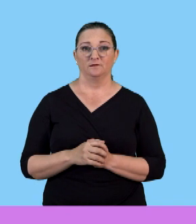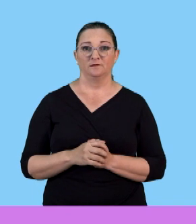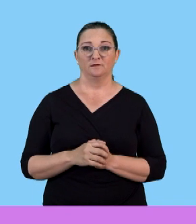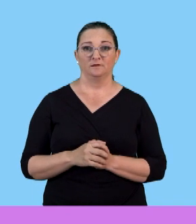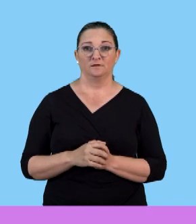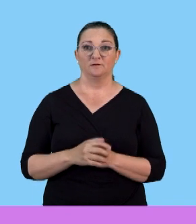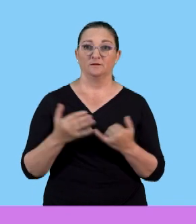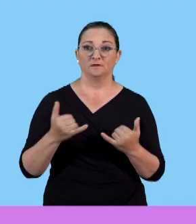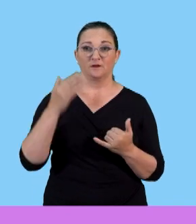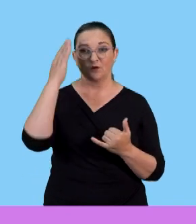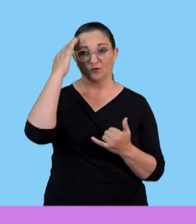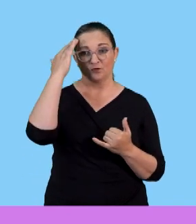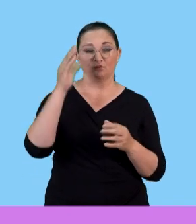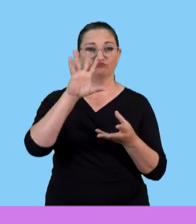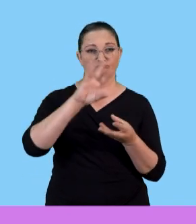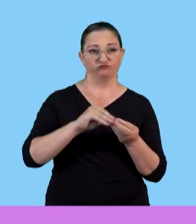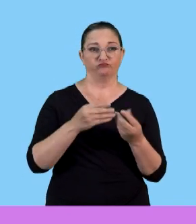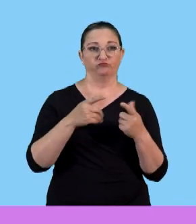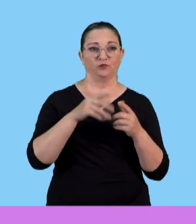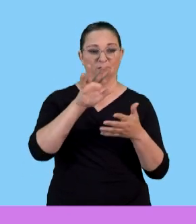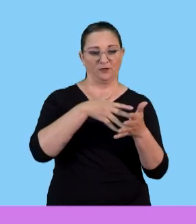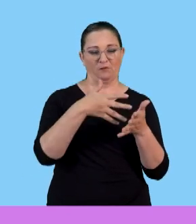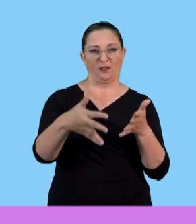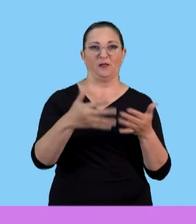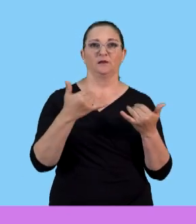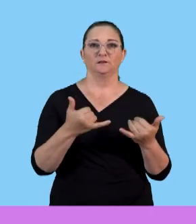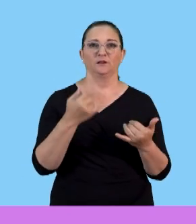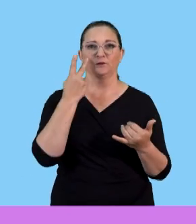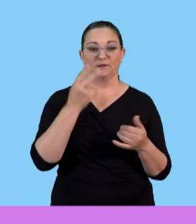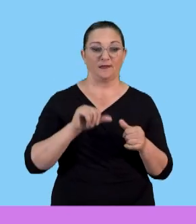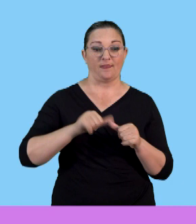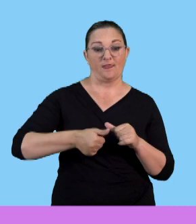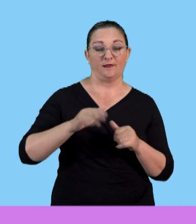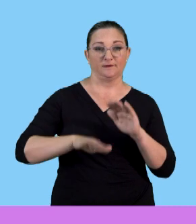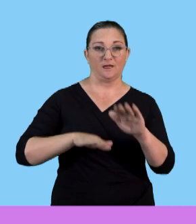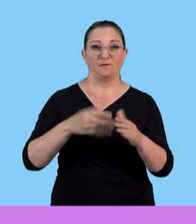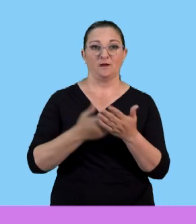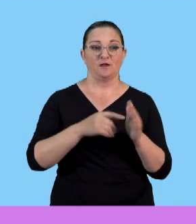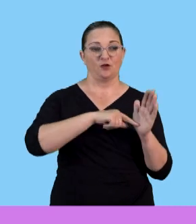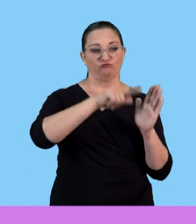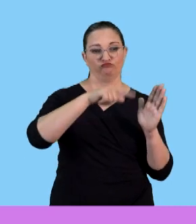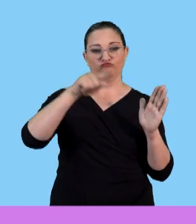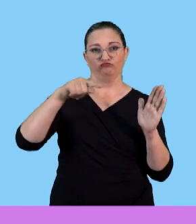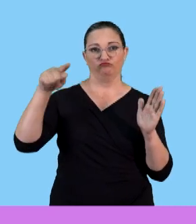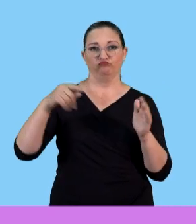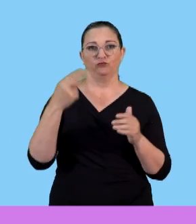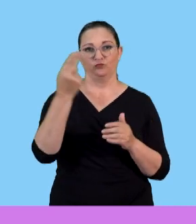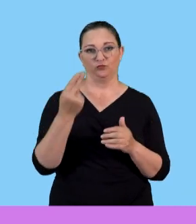34,000 there. So now we have completed our table. We move on to our next step, which is to draw the